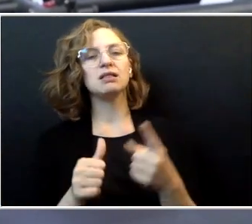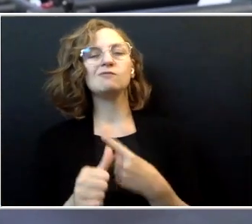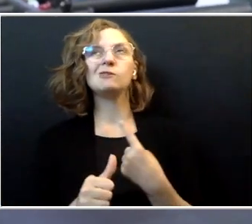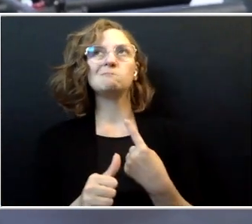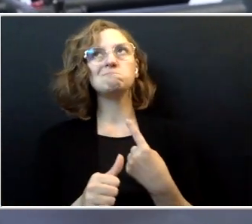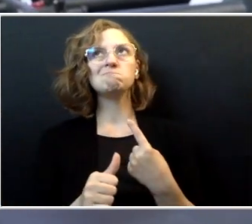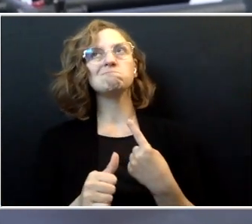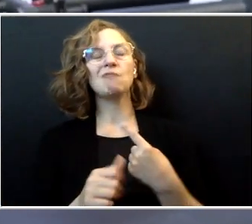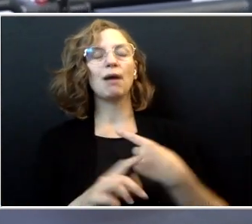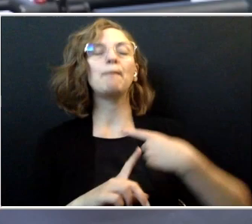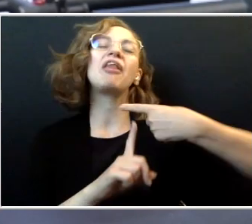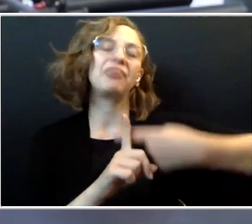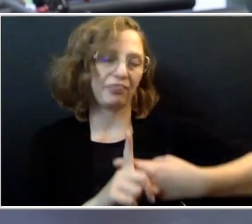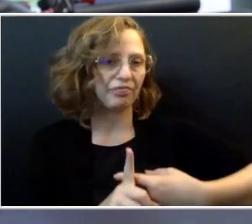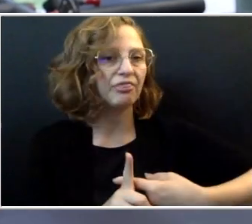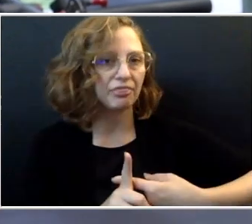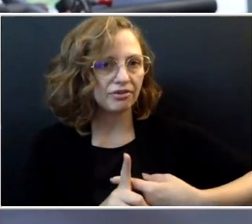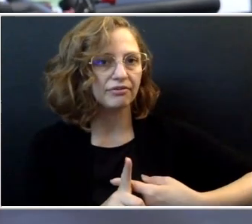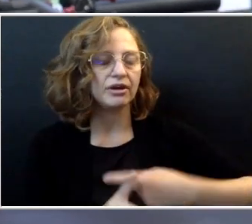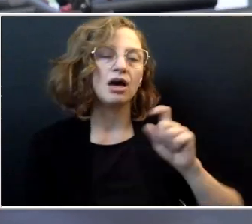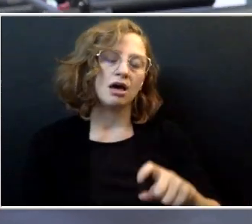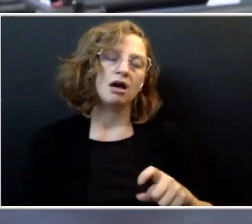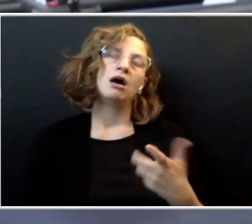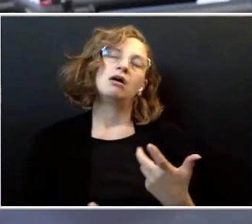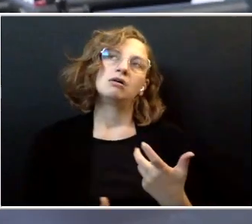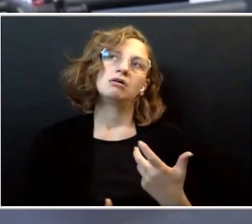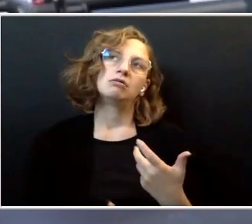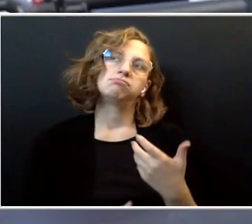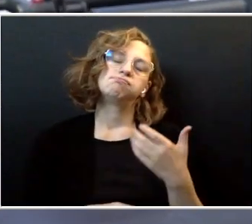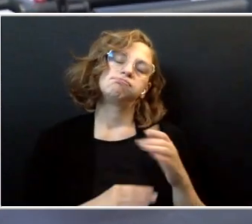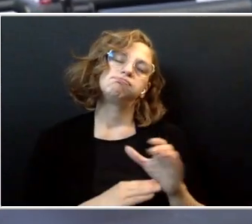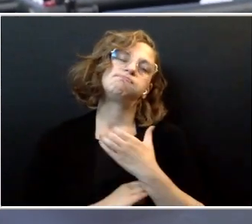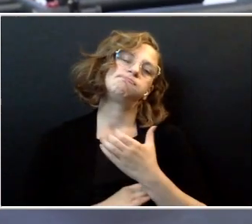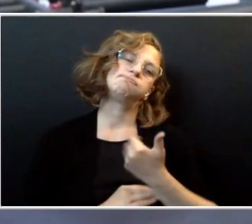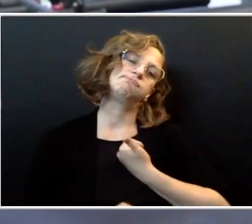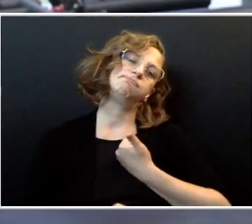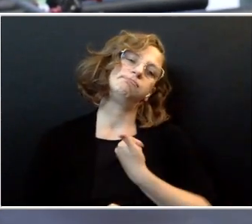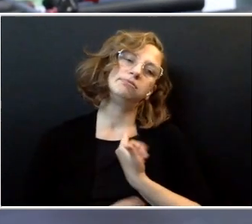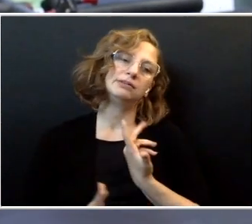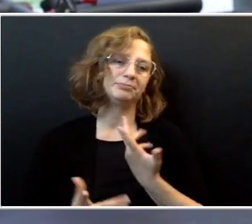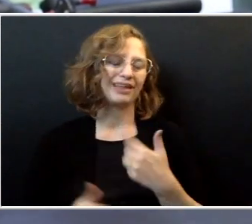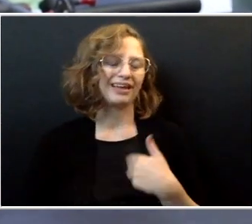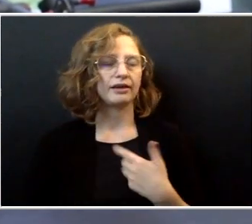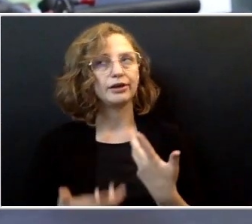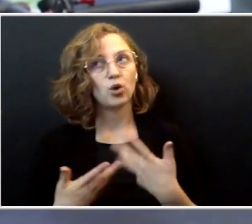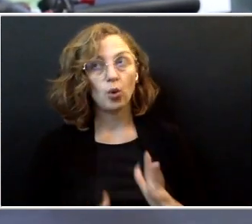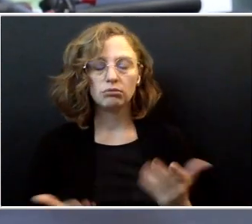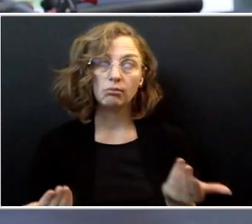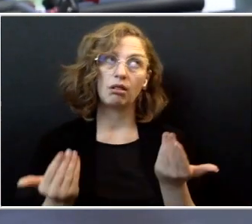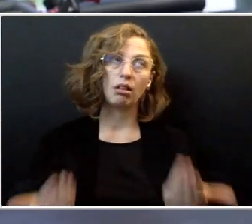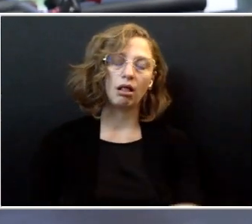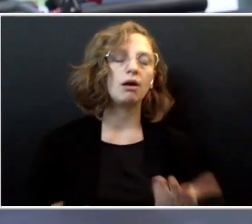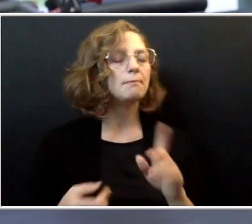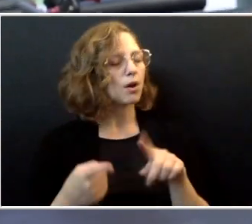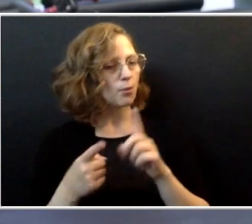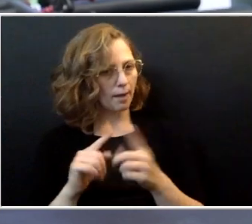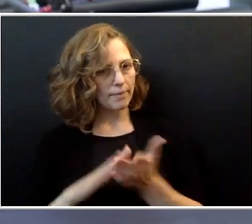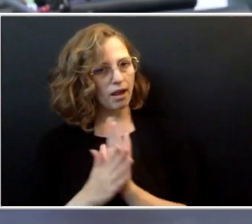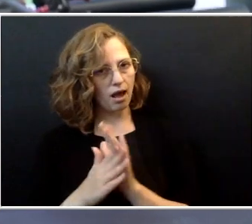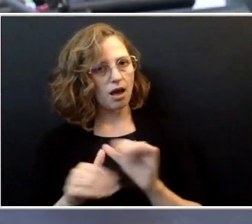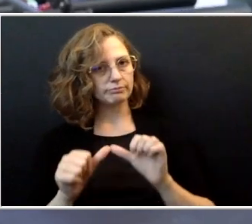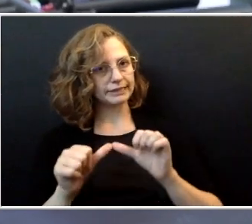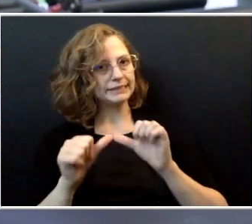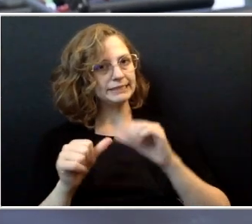like, you kind of are going to have to push yourself to do it. You're going to have to say, okay, I don't want to do this. But once you get in that consistent pattern, usually the endorphins kick